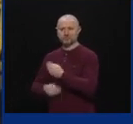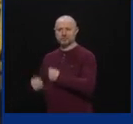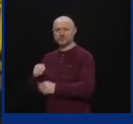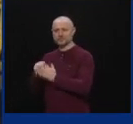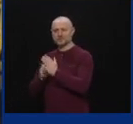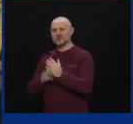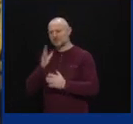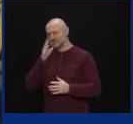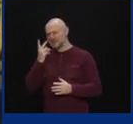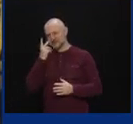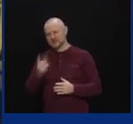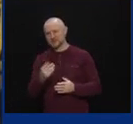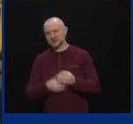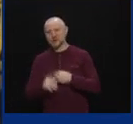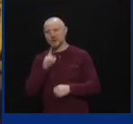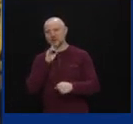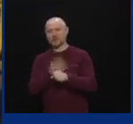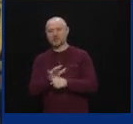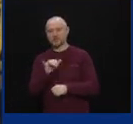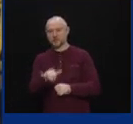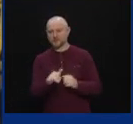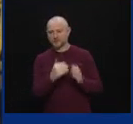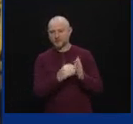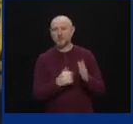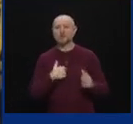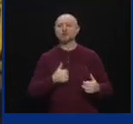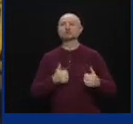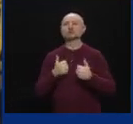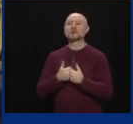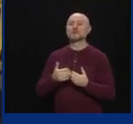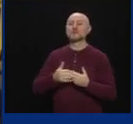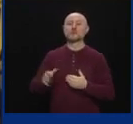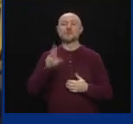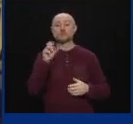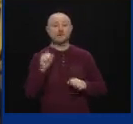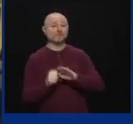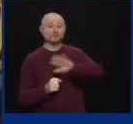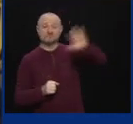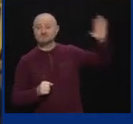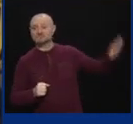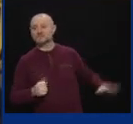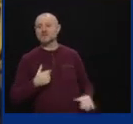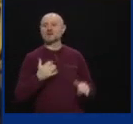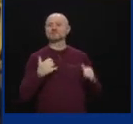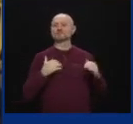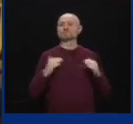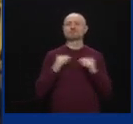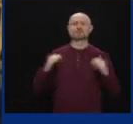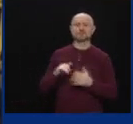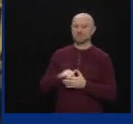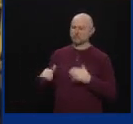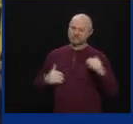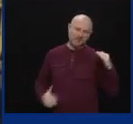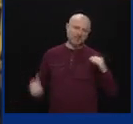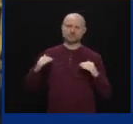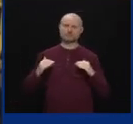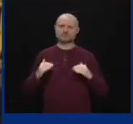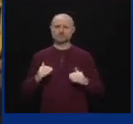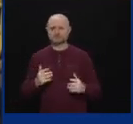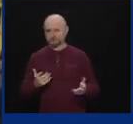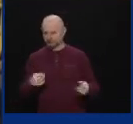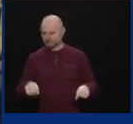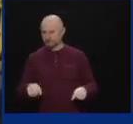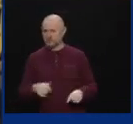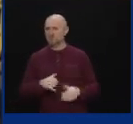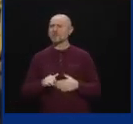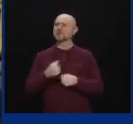York. So I put out a challenge to the rest of the nation. Try to catch up. Try to catch up, because we want to make sure that